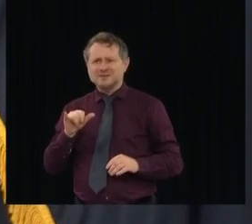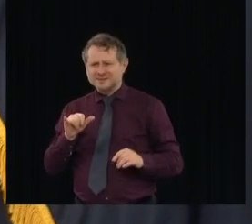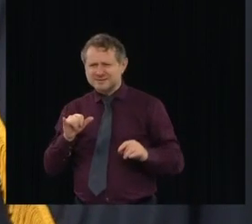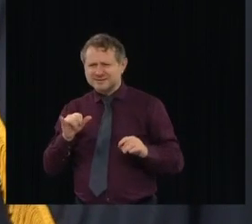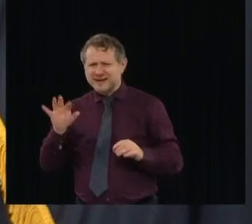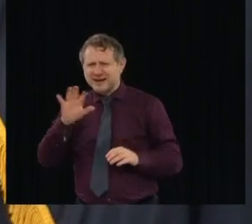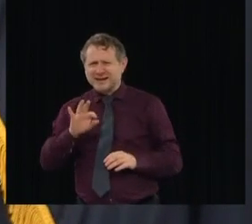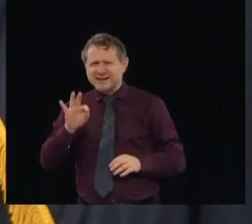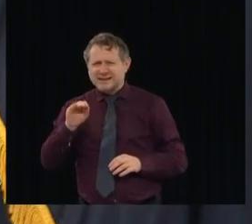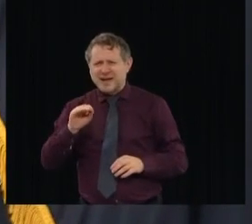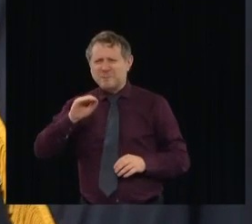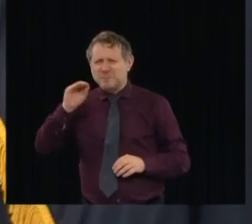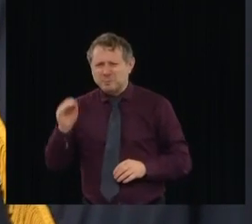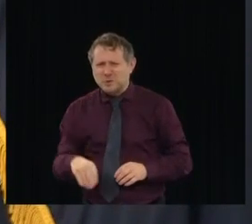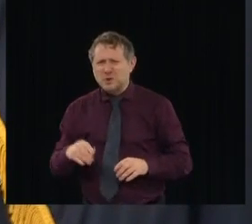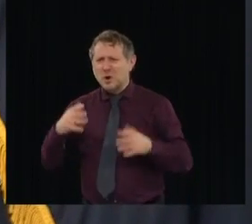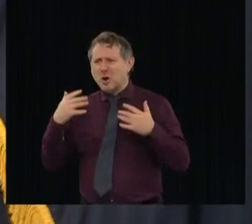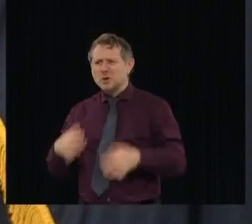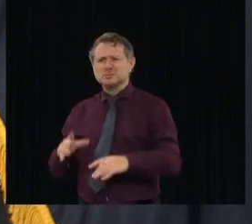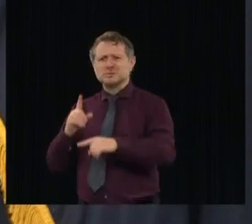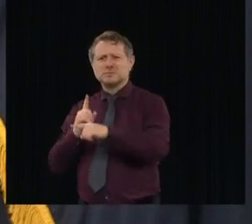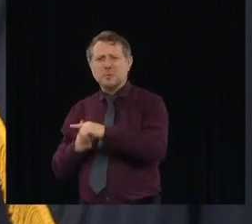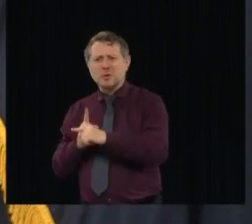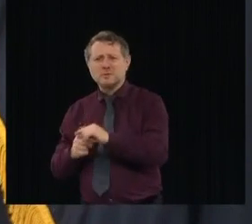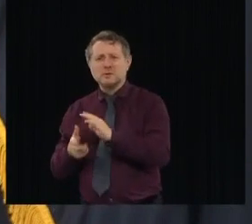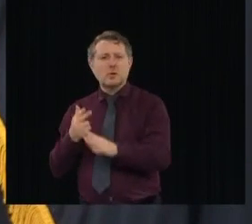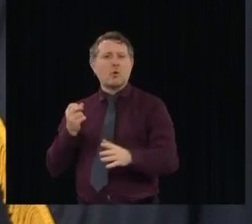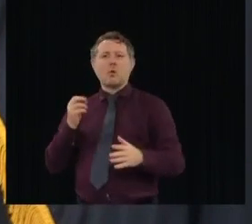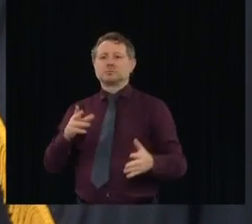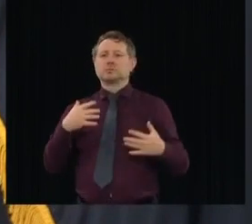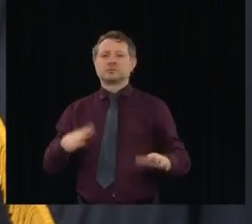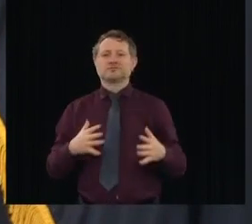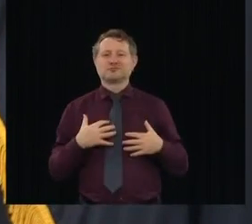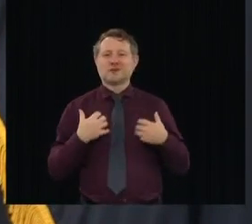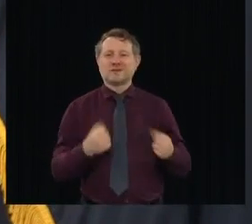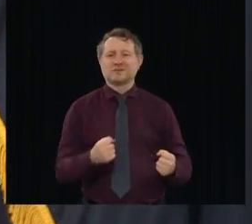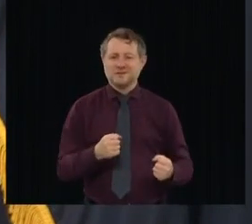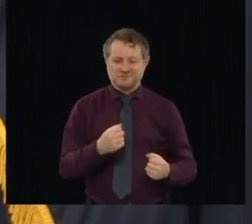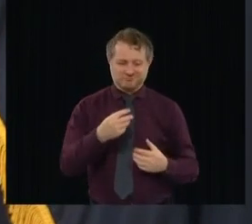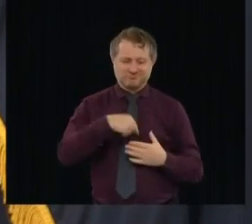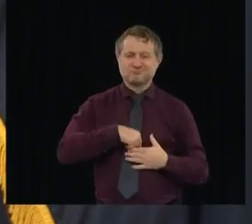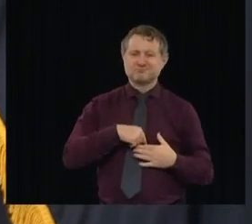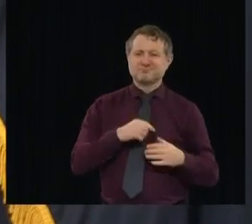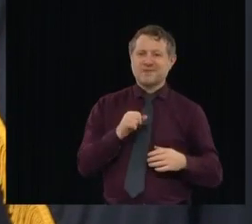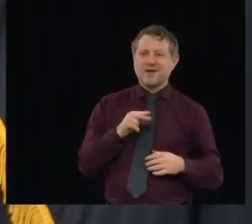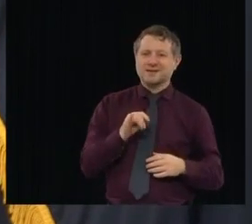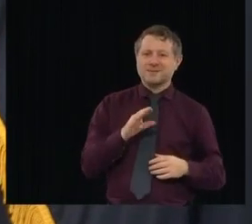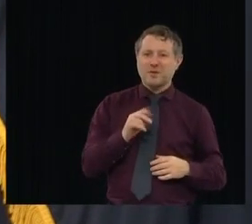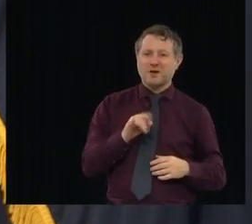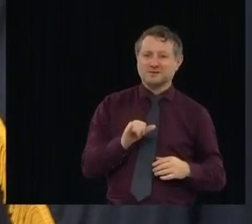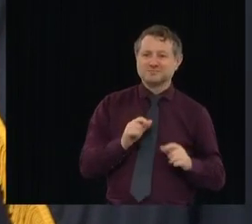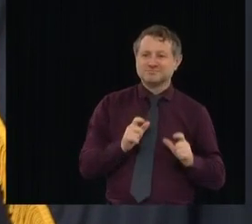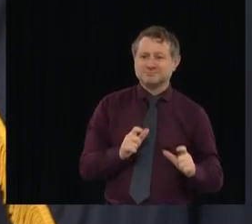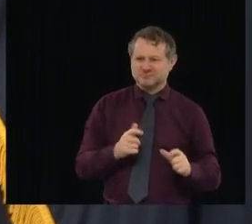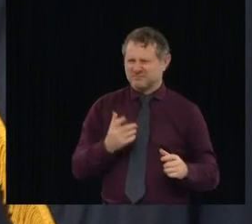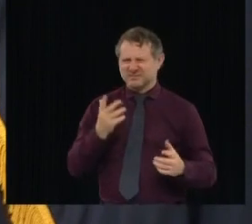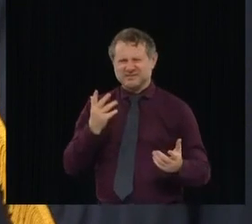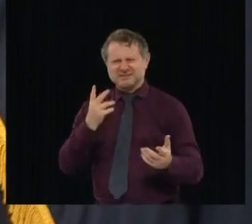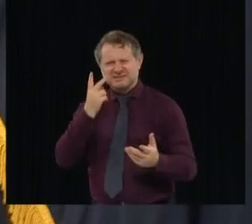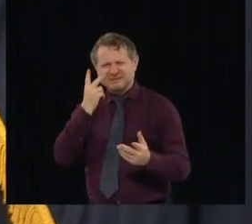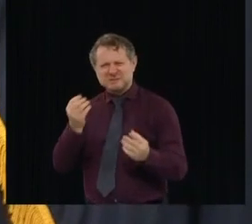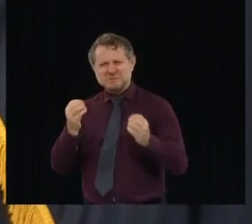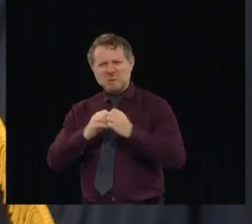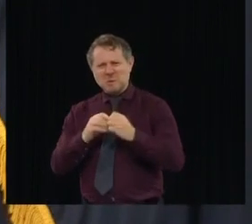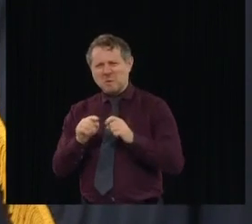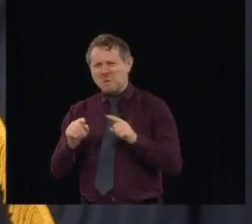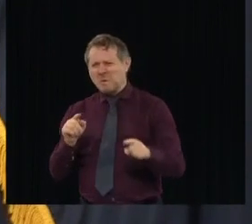antibodies. And I think you're going to be seeing more of this. There's stories about other illnesses that are popping up, and now they're saying this